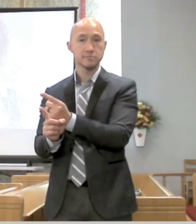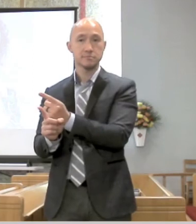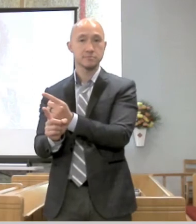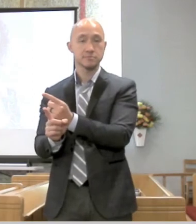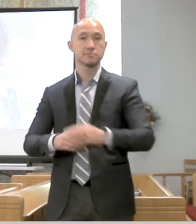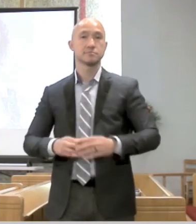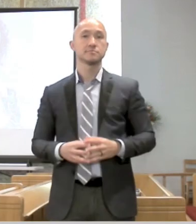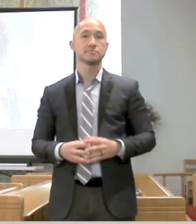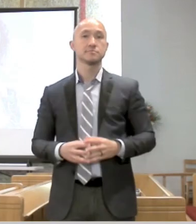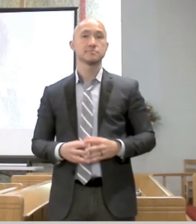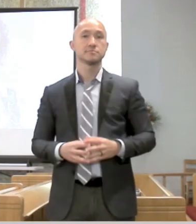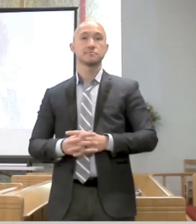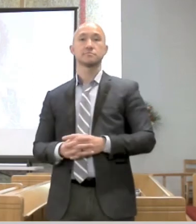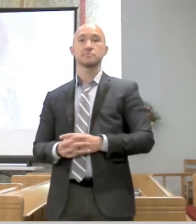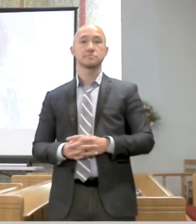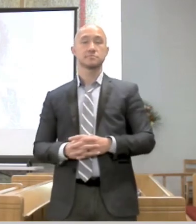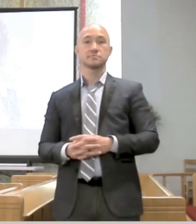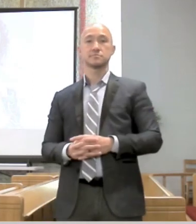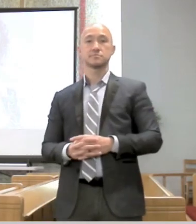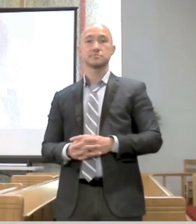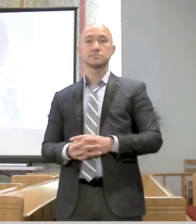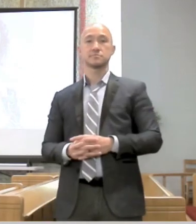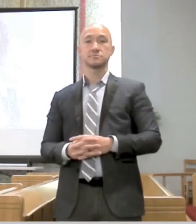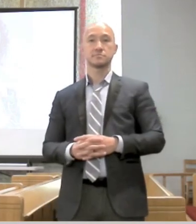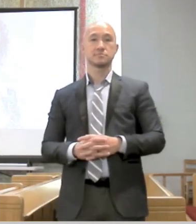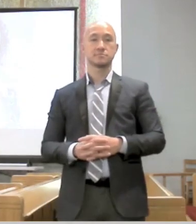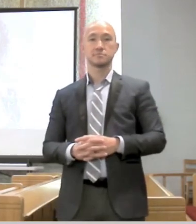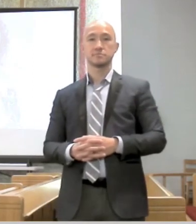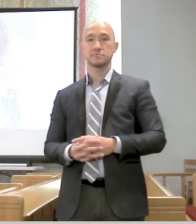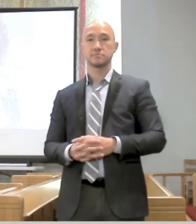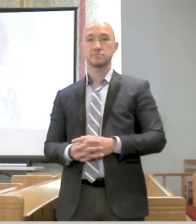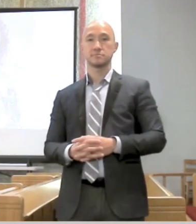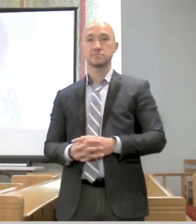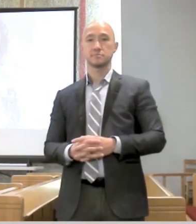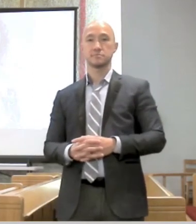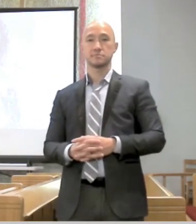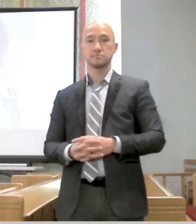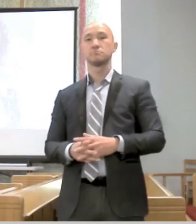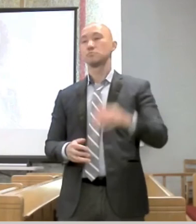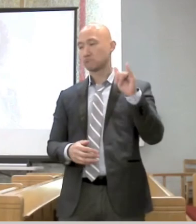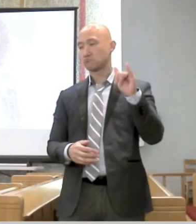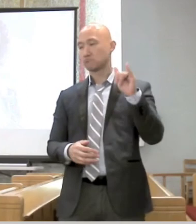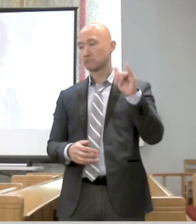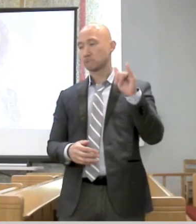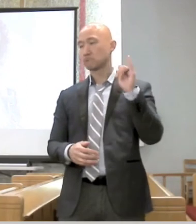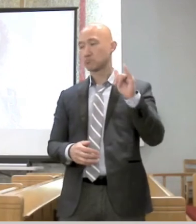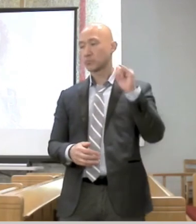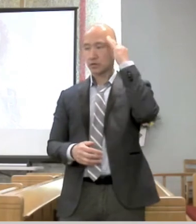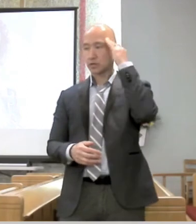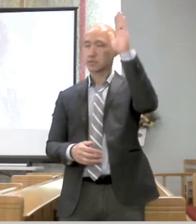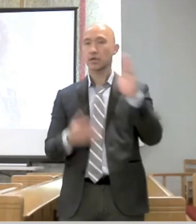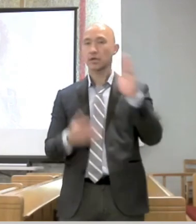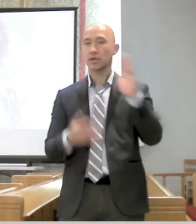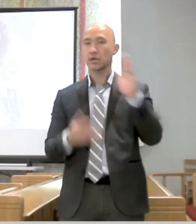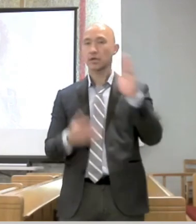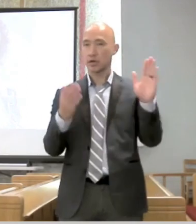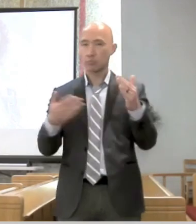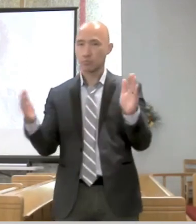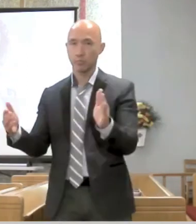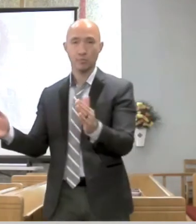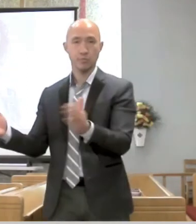Some of you might say, well, wasn't it God's will for him to be crucified? Yeah, but even if it's that so, God always